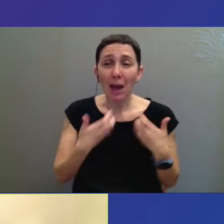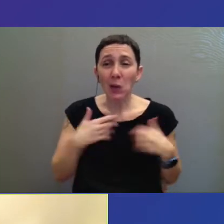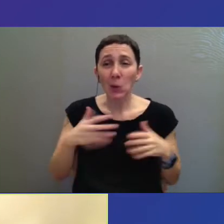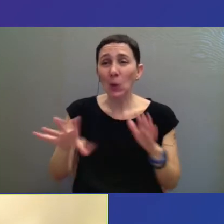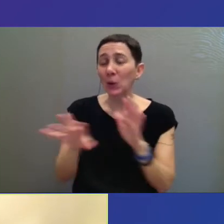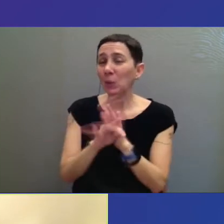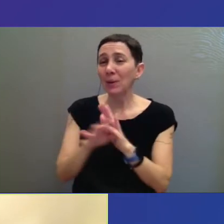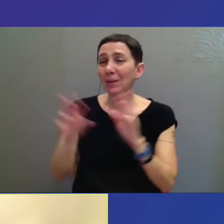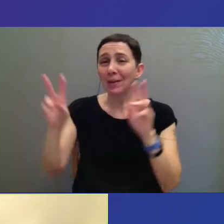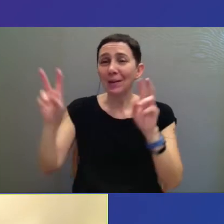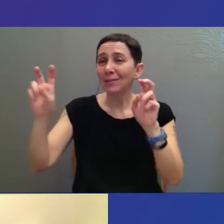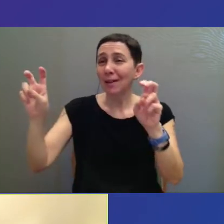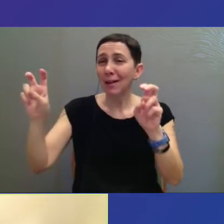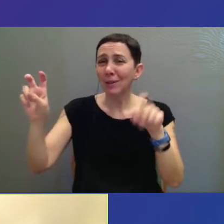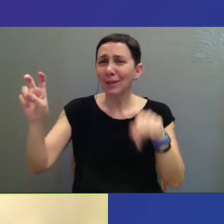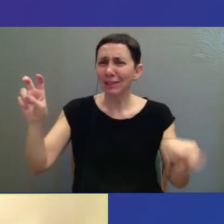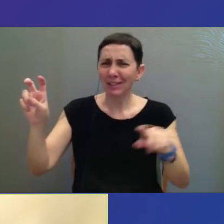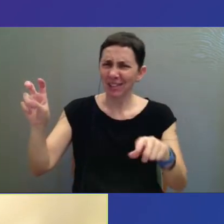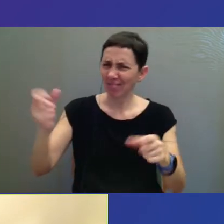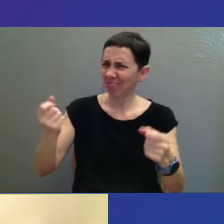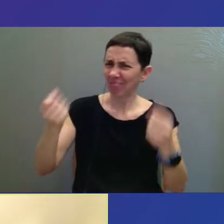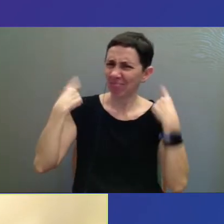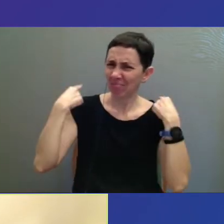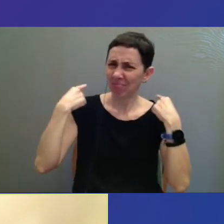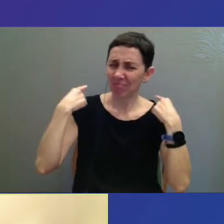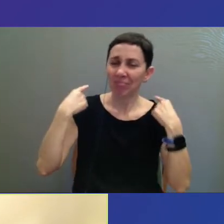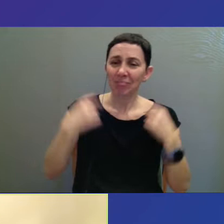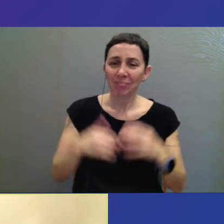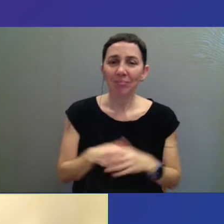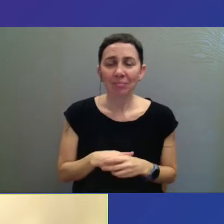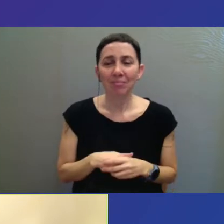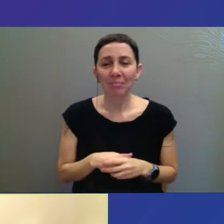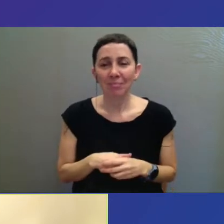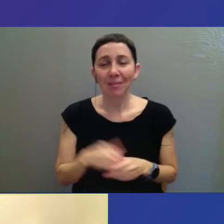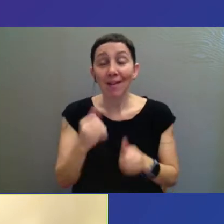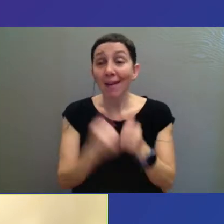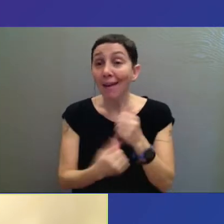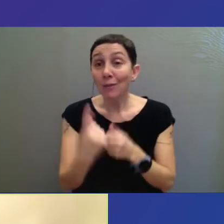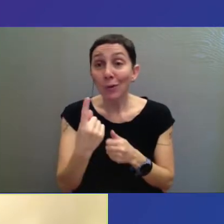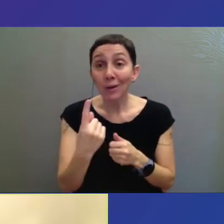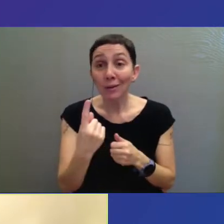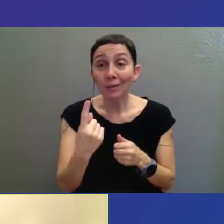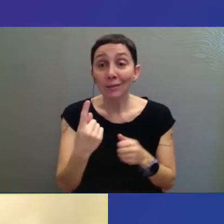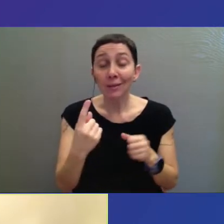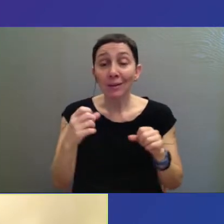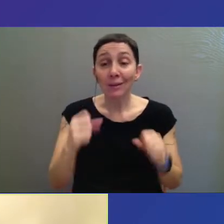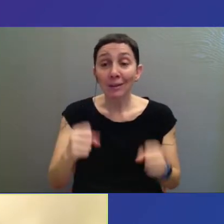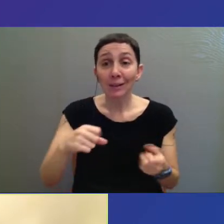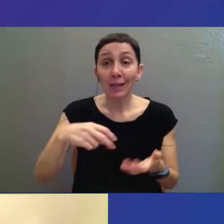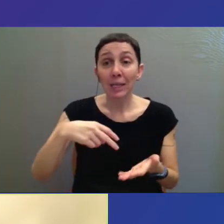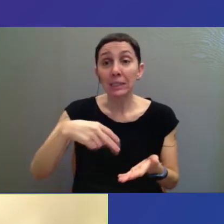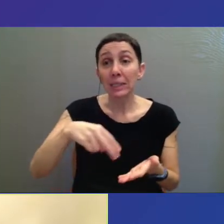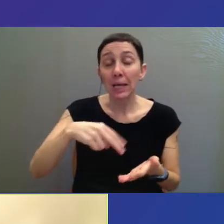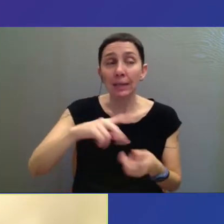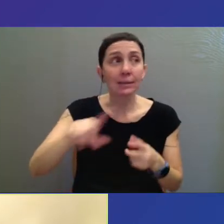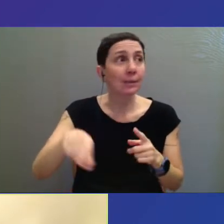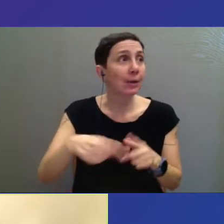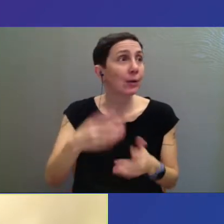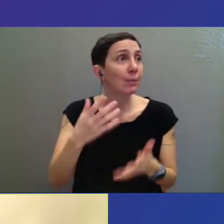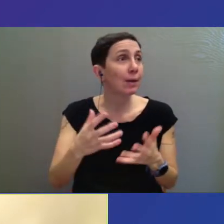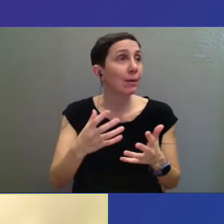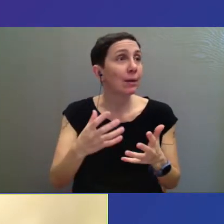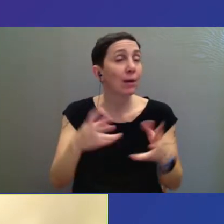are unavailable to them. Everyone can dance about losing someone, or we